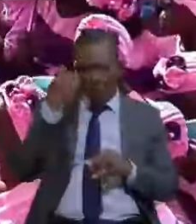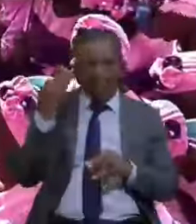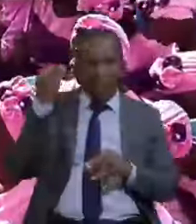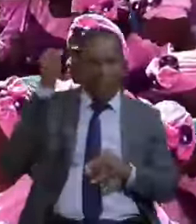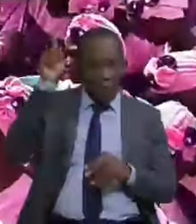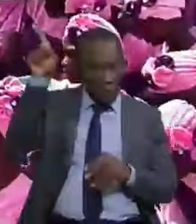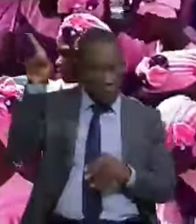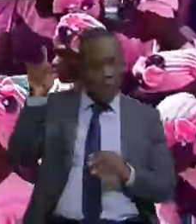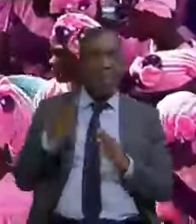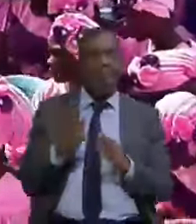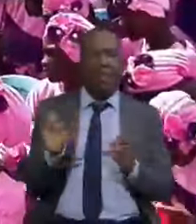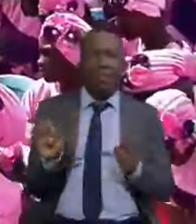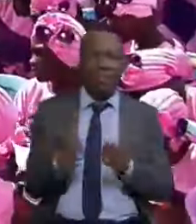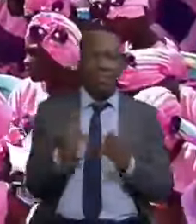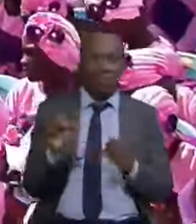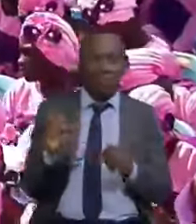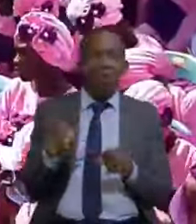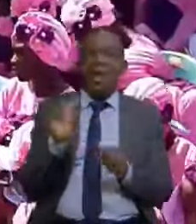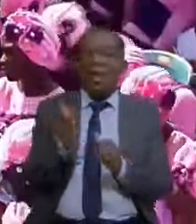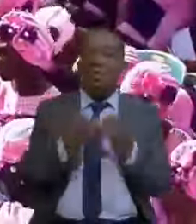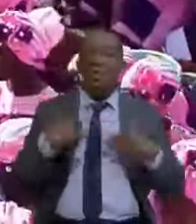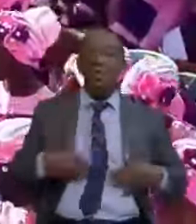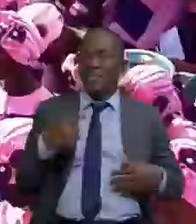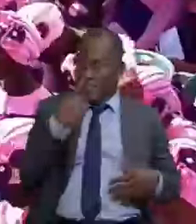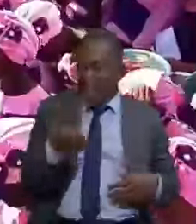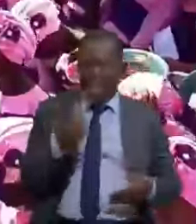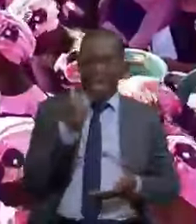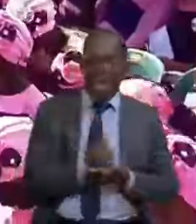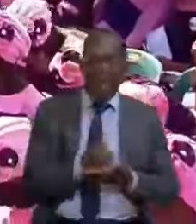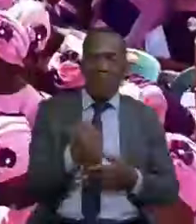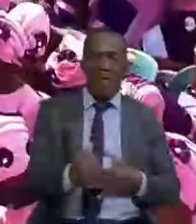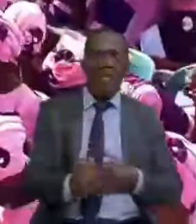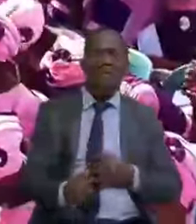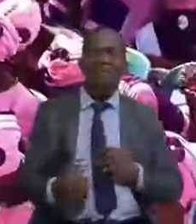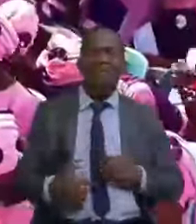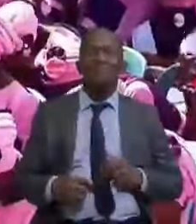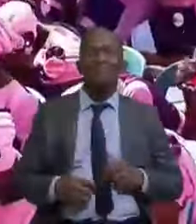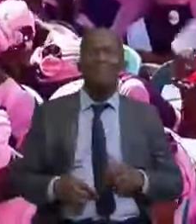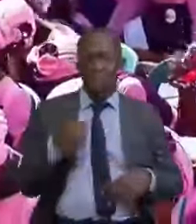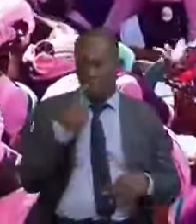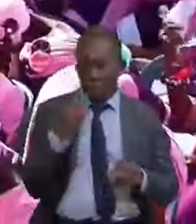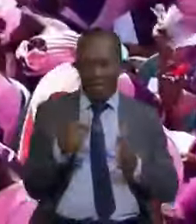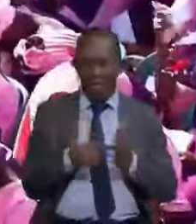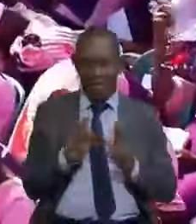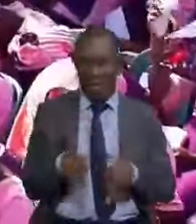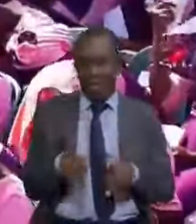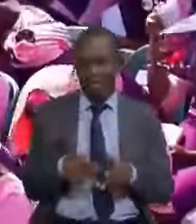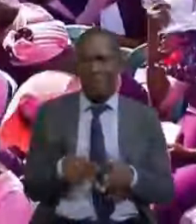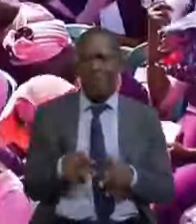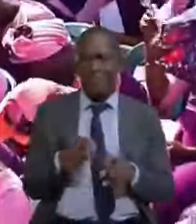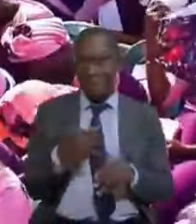everybody said, amen. Amen. Who is this? Look at verse 8. It says, I am